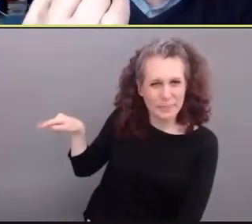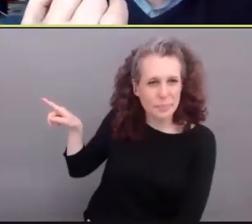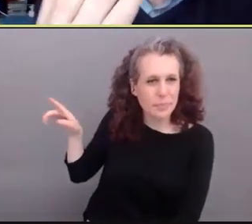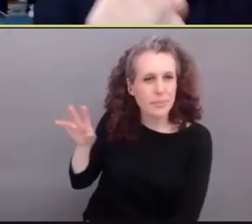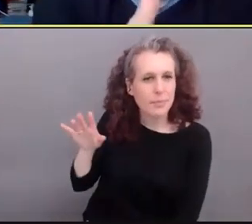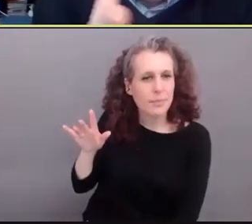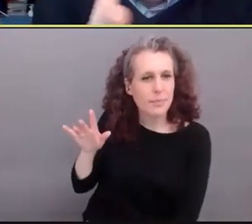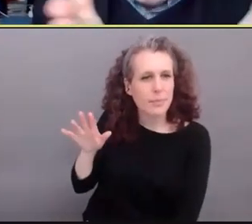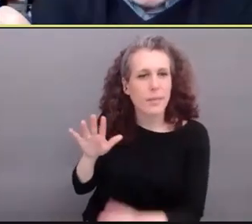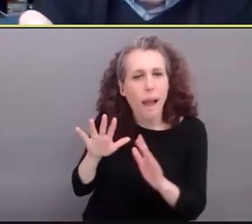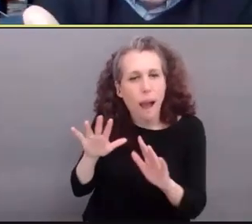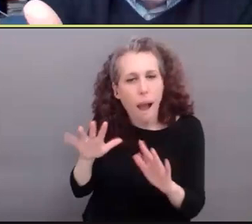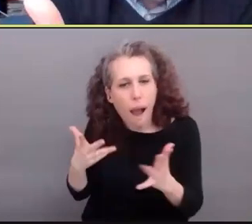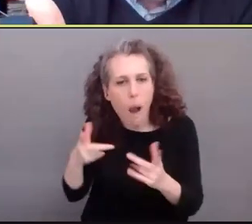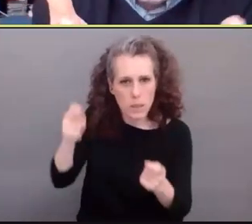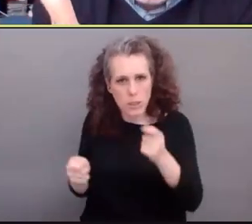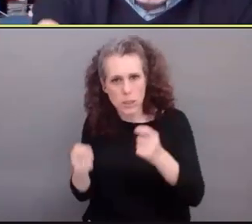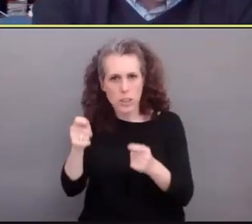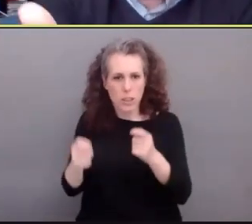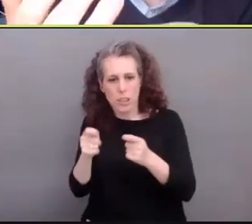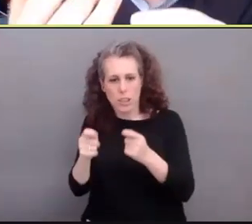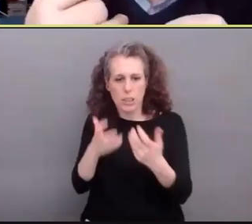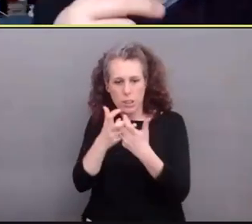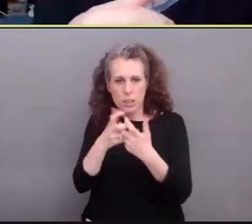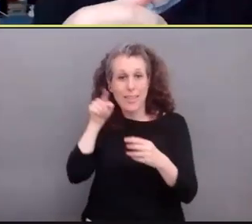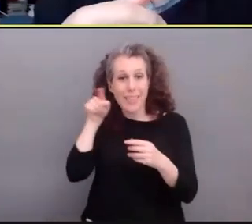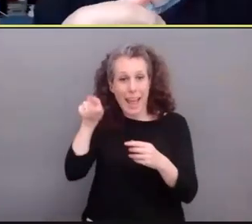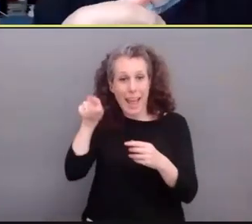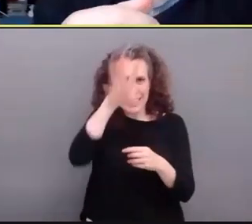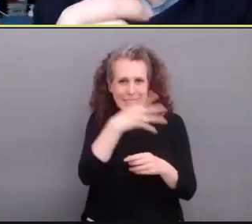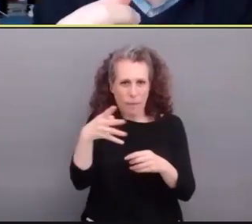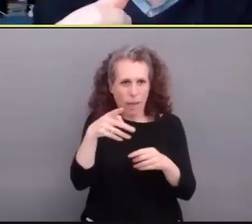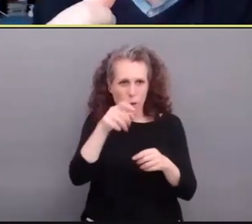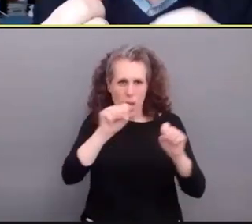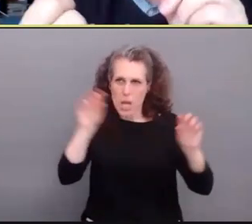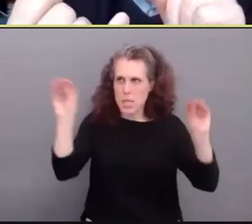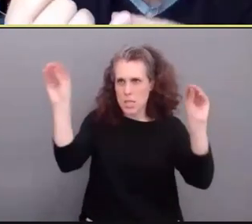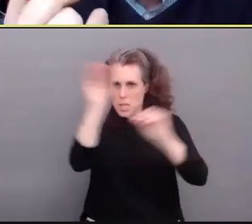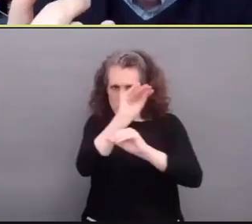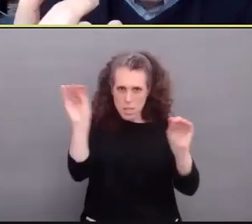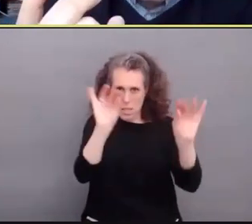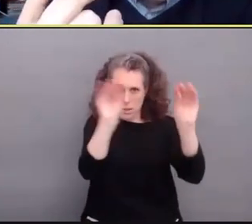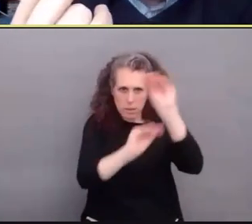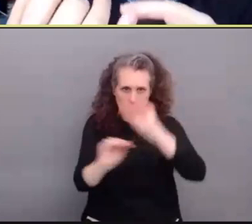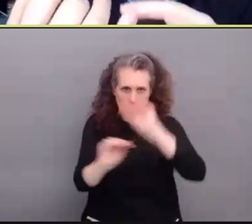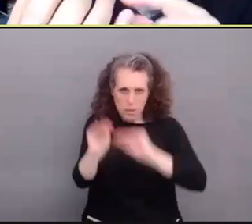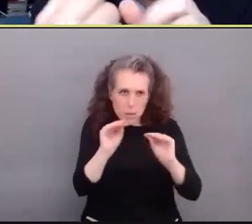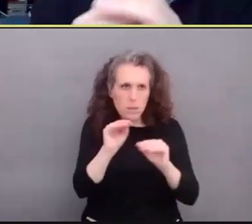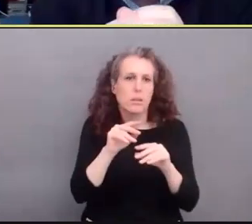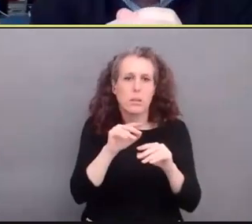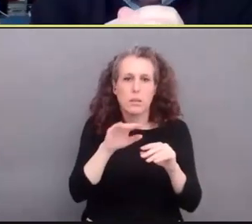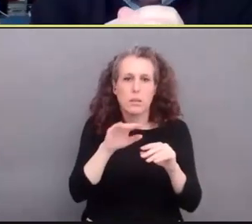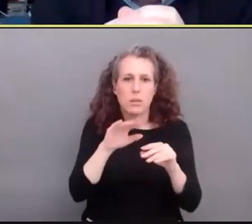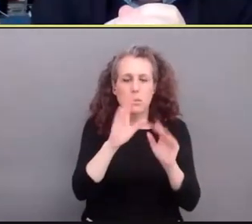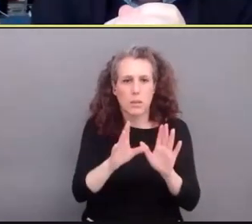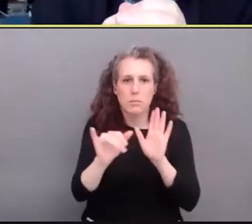to customize the table, how it's important to define the tools, the importance